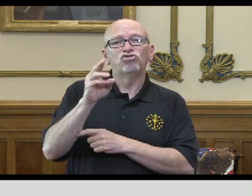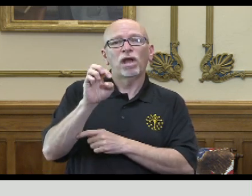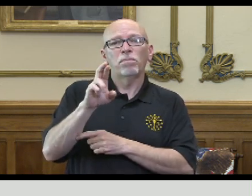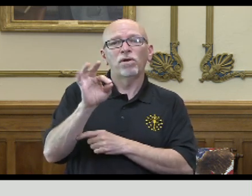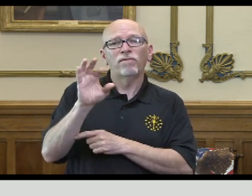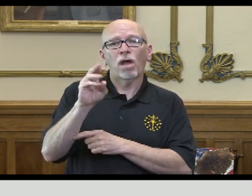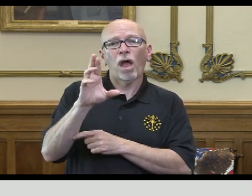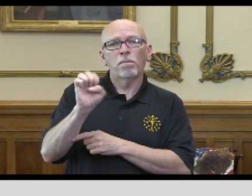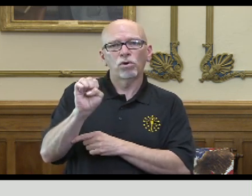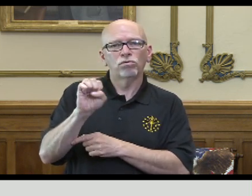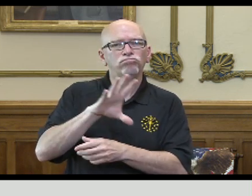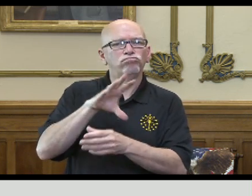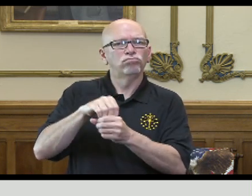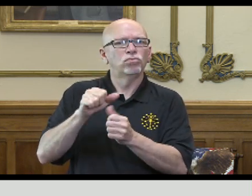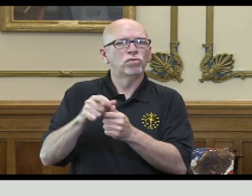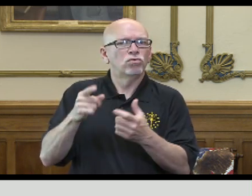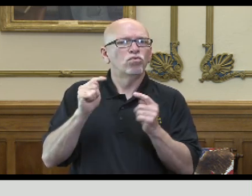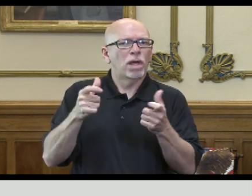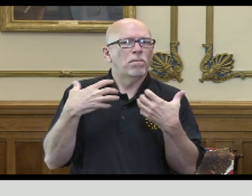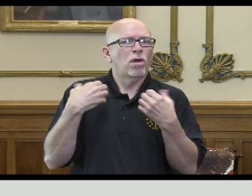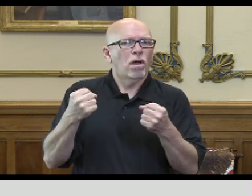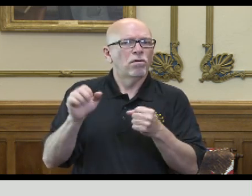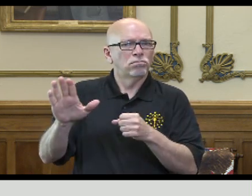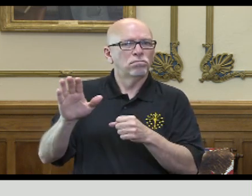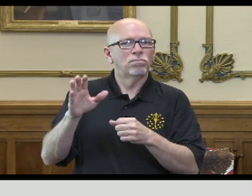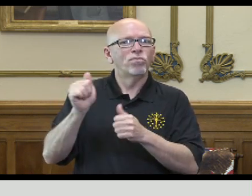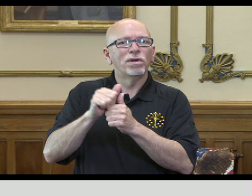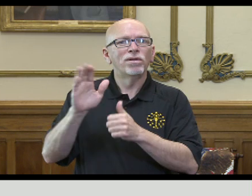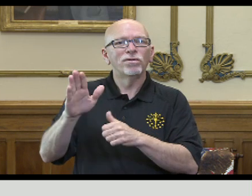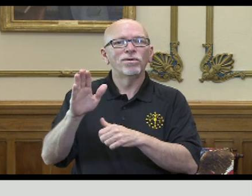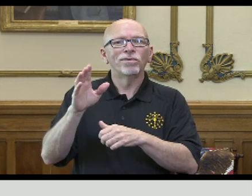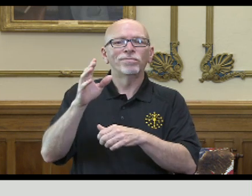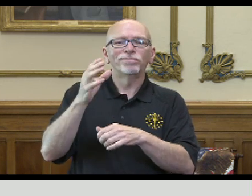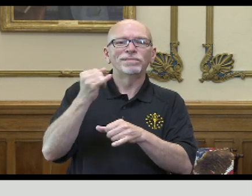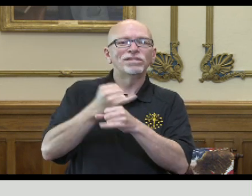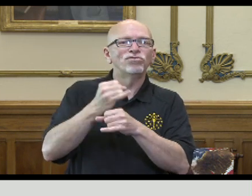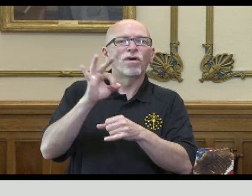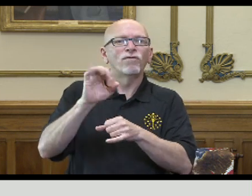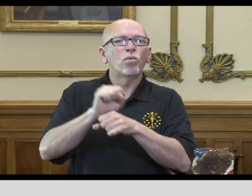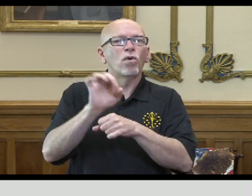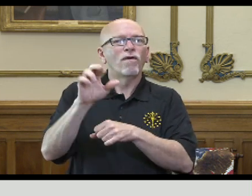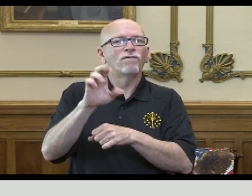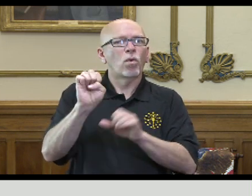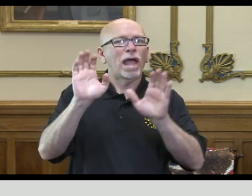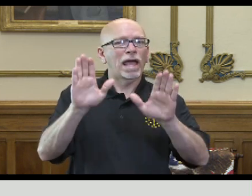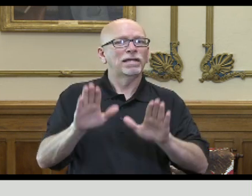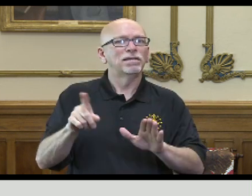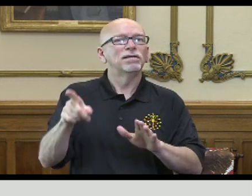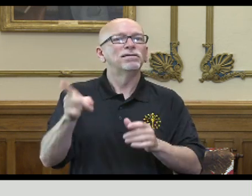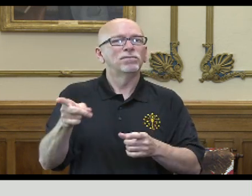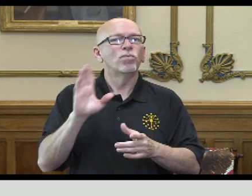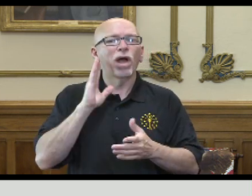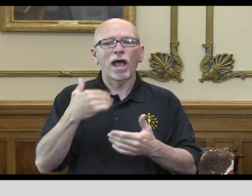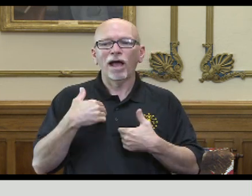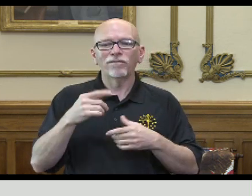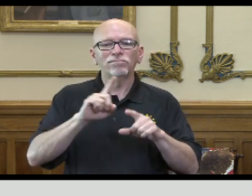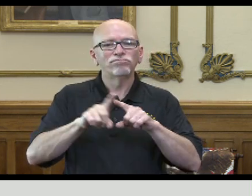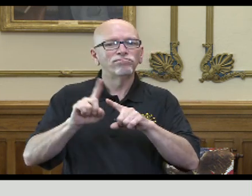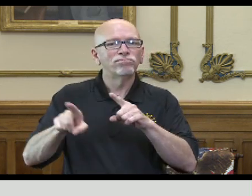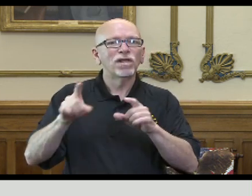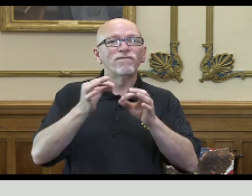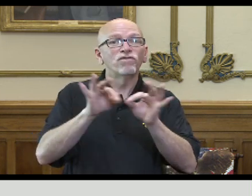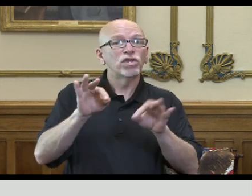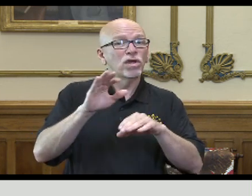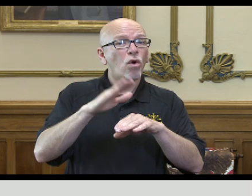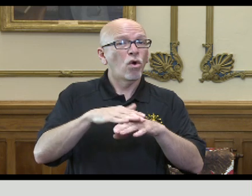has joined these rapid recovery efforts through its Institute for Workforce Excellence, and they're offering a collection of free, on-demand